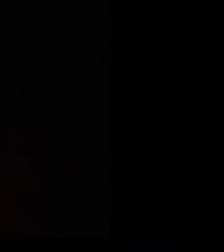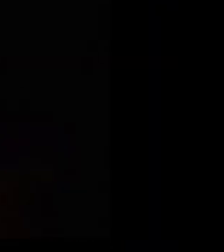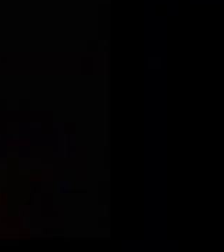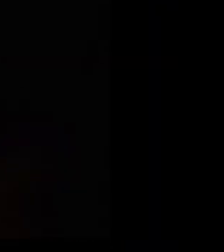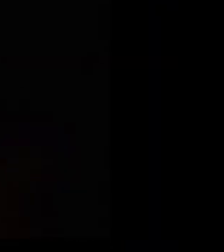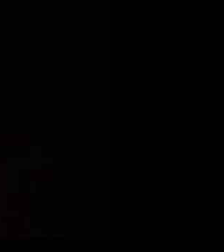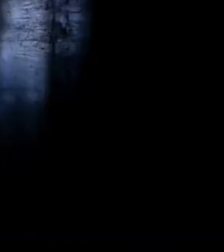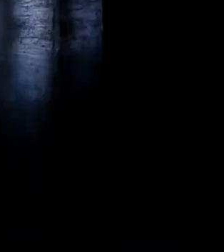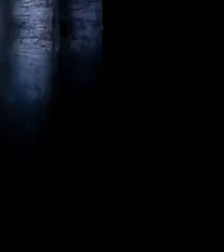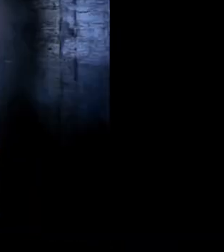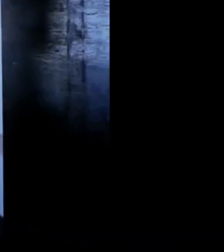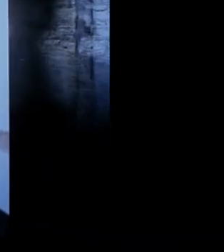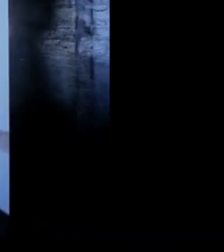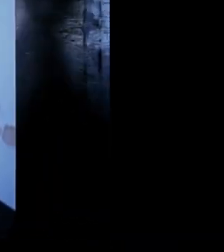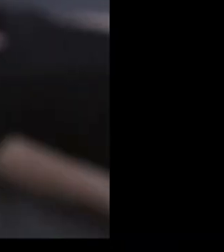Mr. Richard.